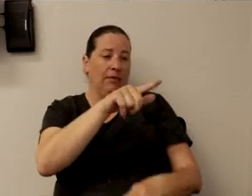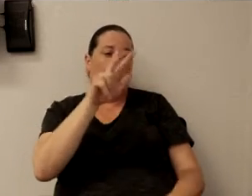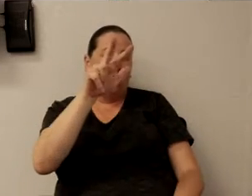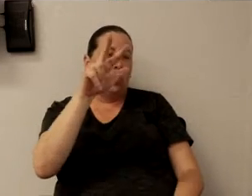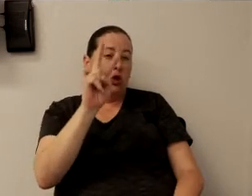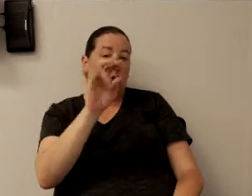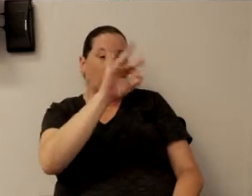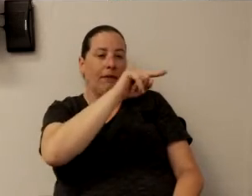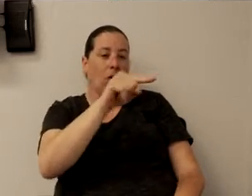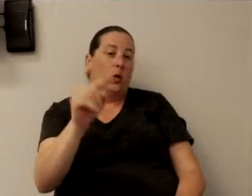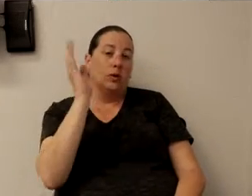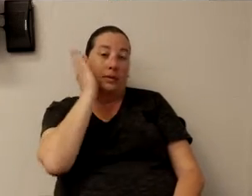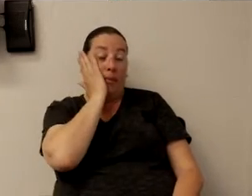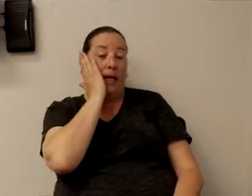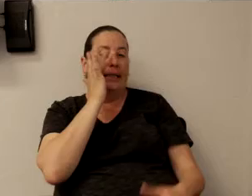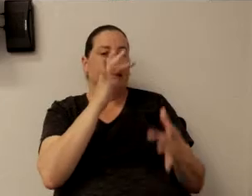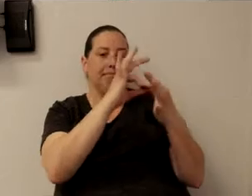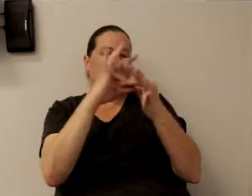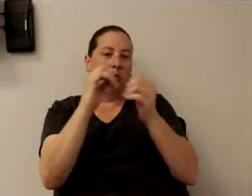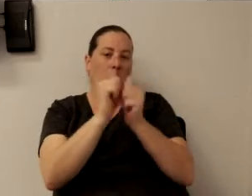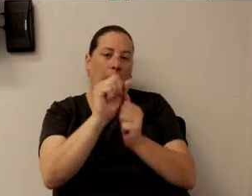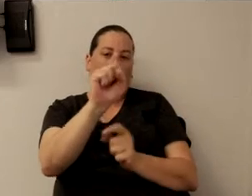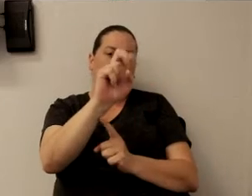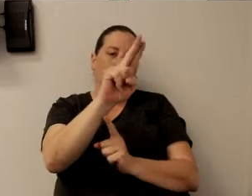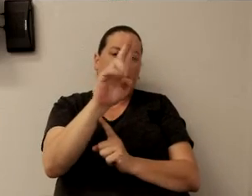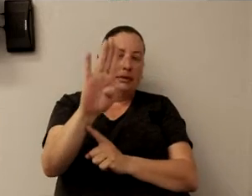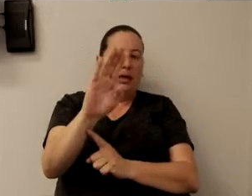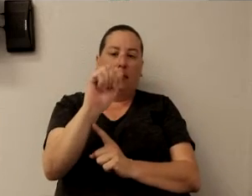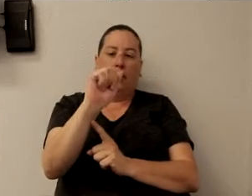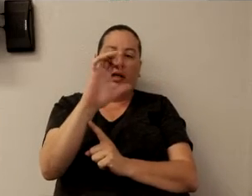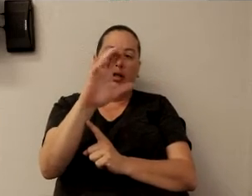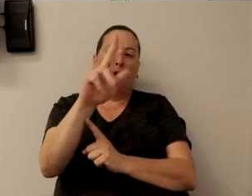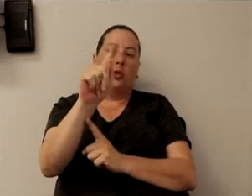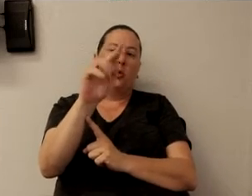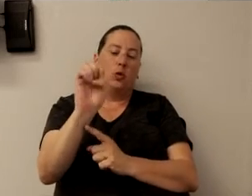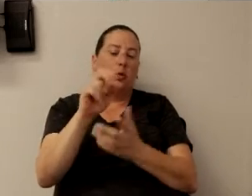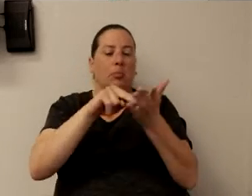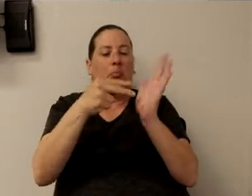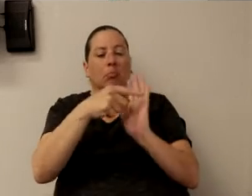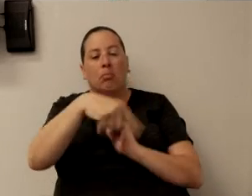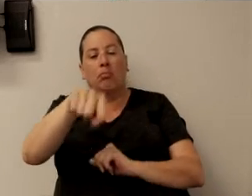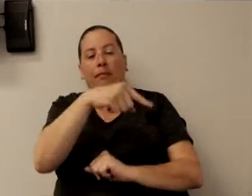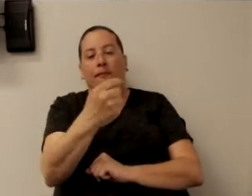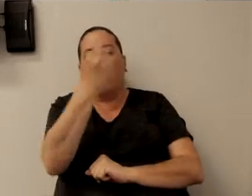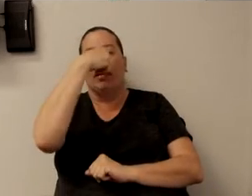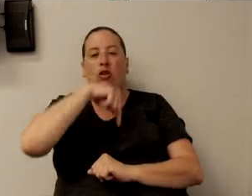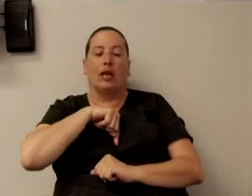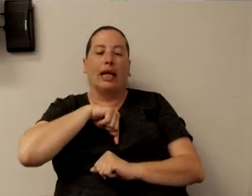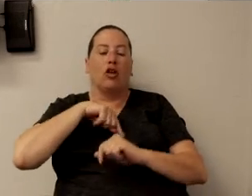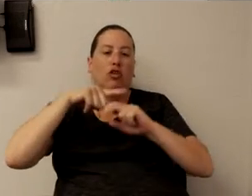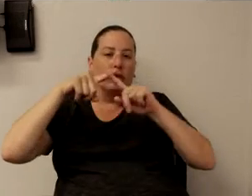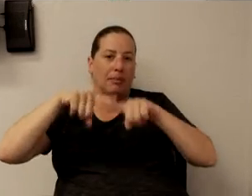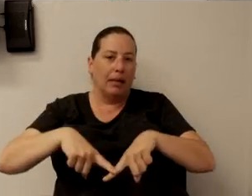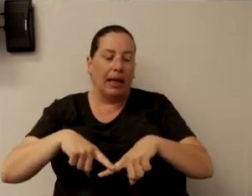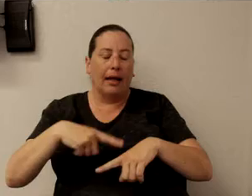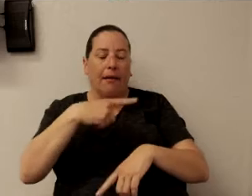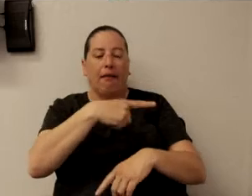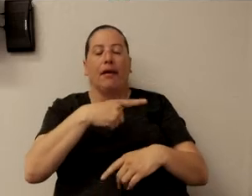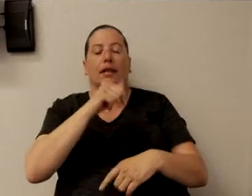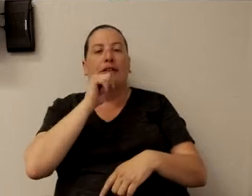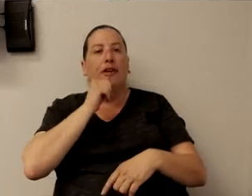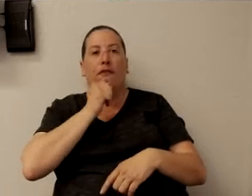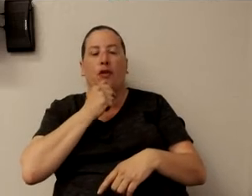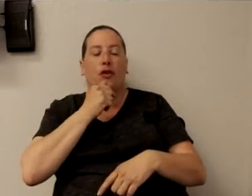subacute. So oftentimes those patients are ventilator dependent. They've suffered, a major